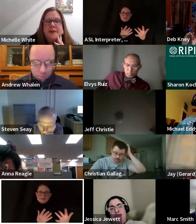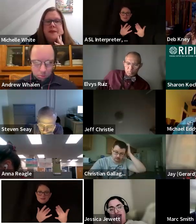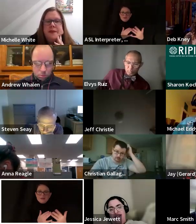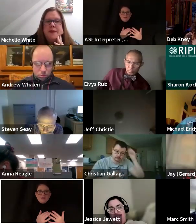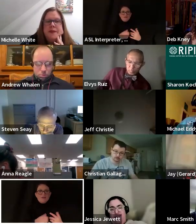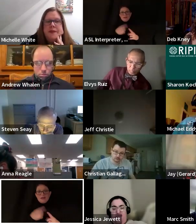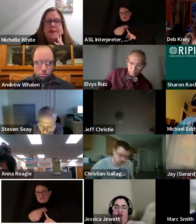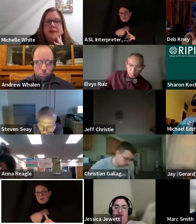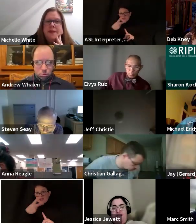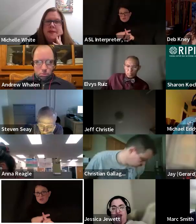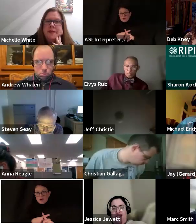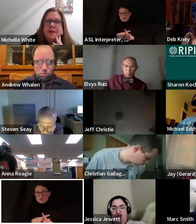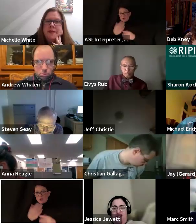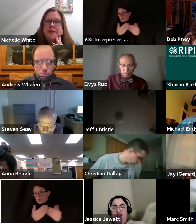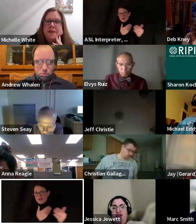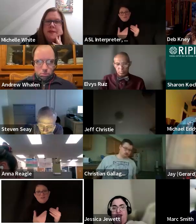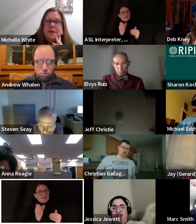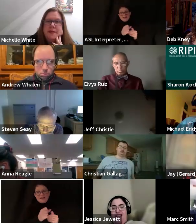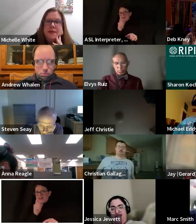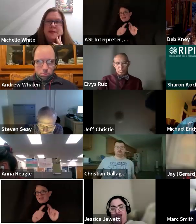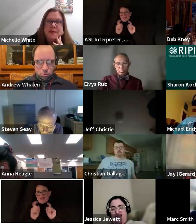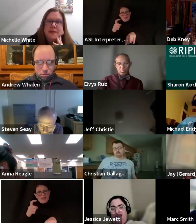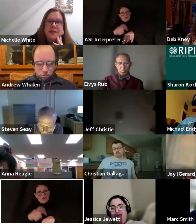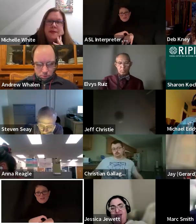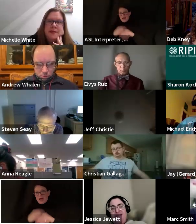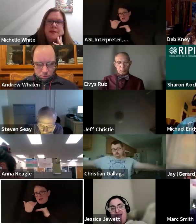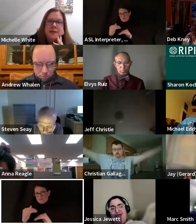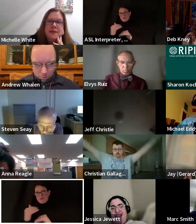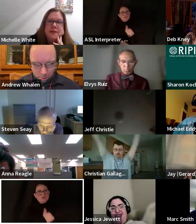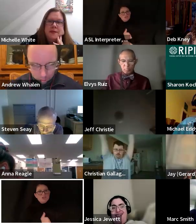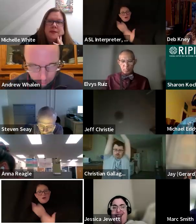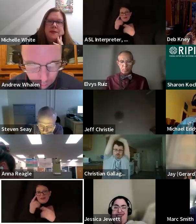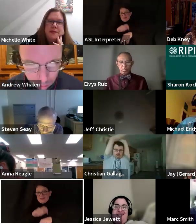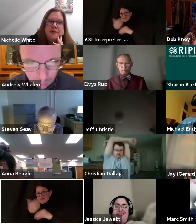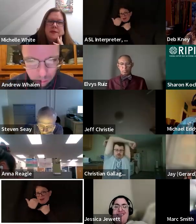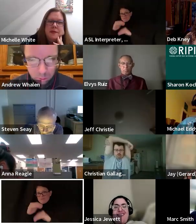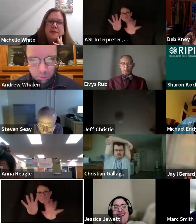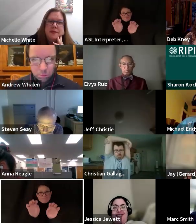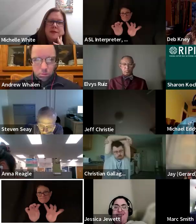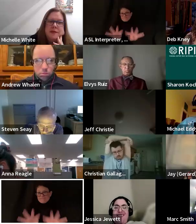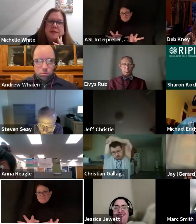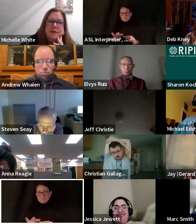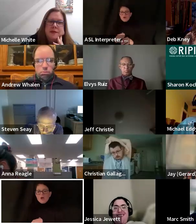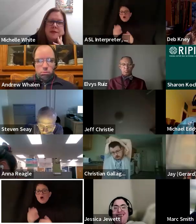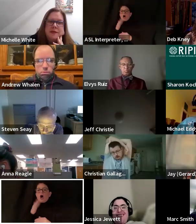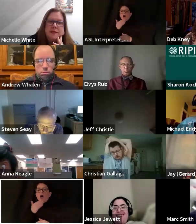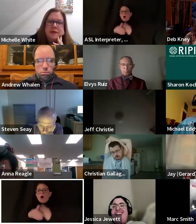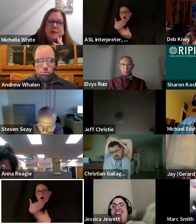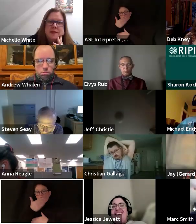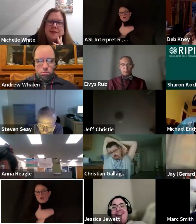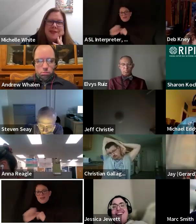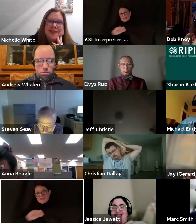like Yeah. month or two or whatever it is. I can't Whatever give you the a next timeline forum. on it. I'm sorry. I don't know. It's No, just, all good I things take time. I